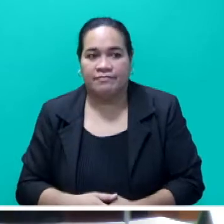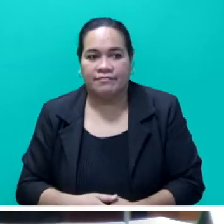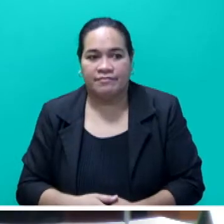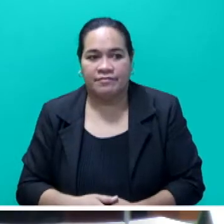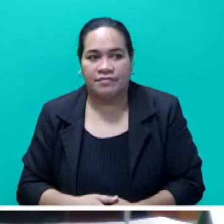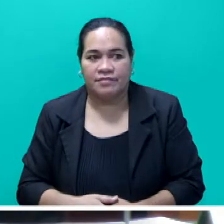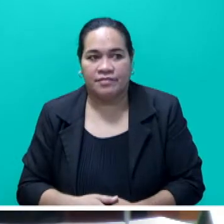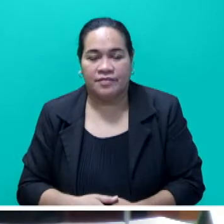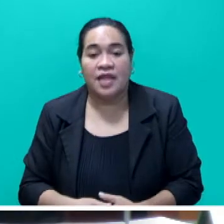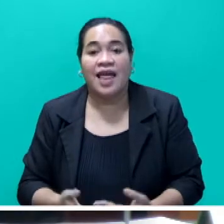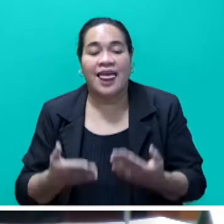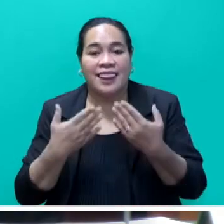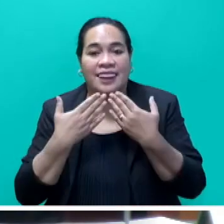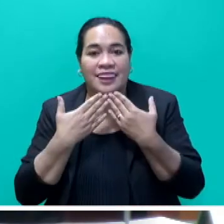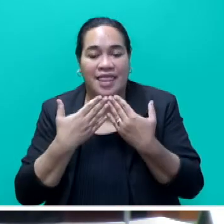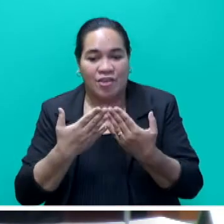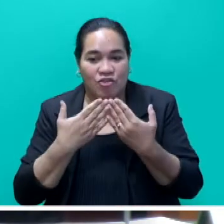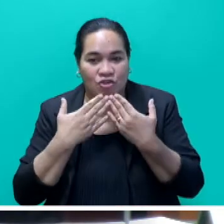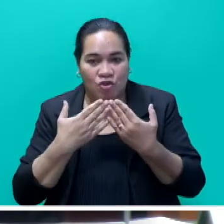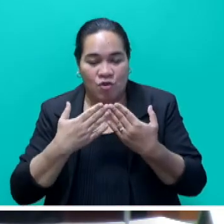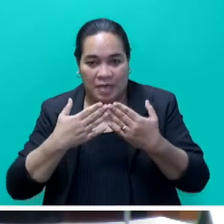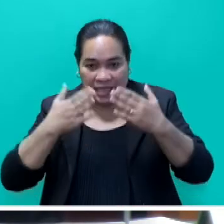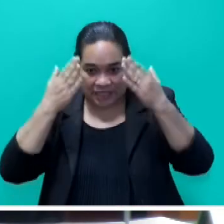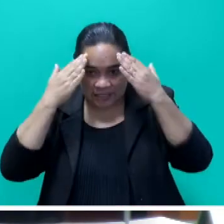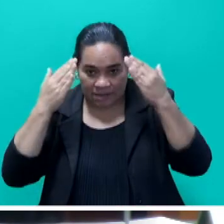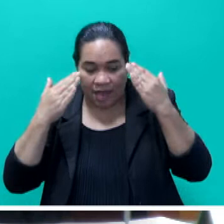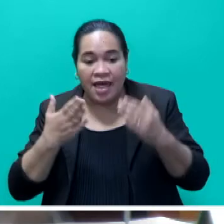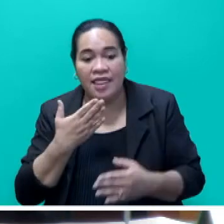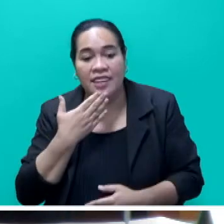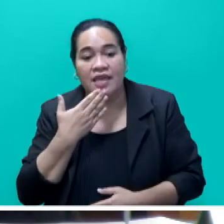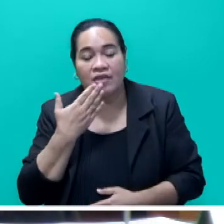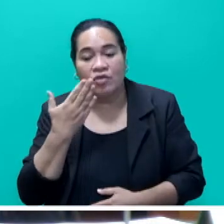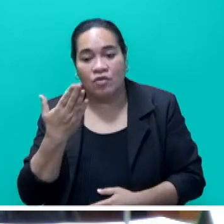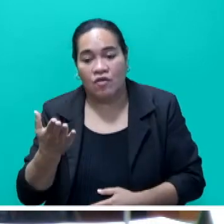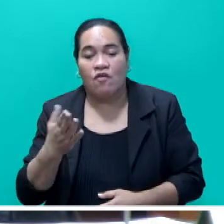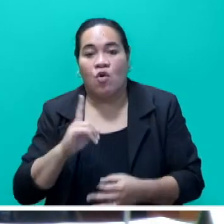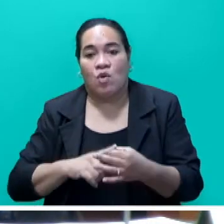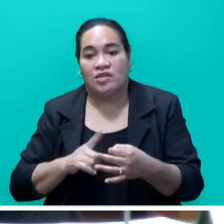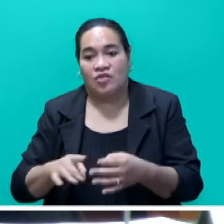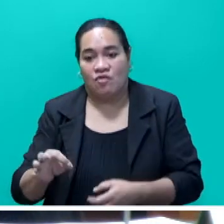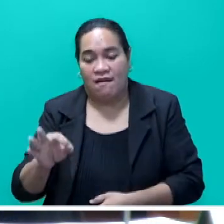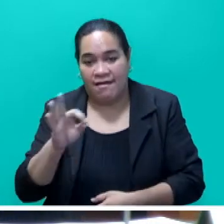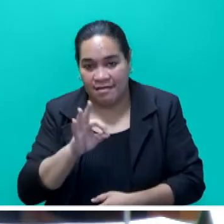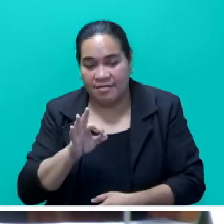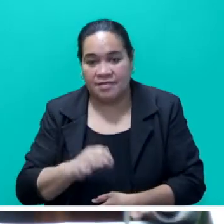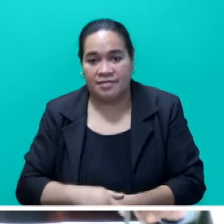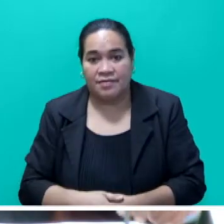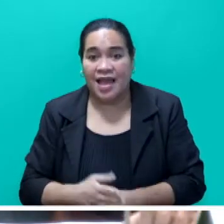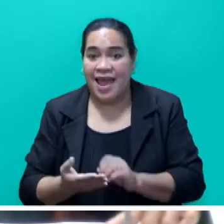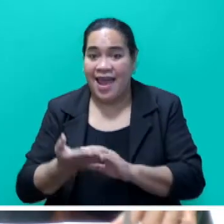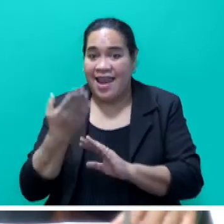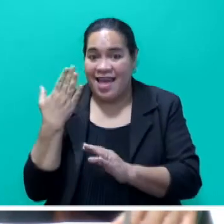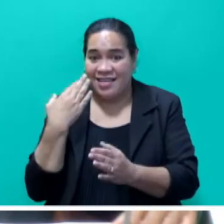Thank you, Mr. Speaker. I want to thank the honourable member, Honourable Kripal, for asking the question. Mr. Speaker, in the last financial